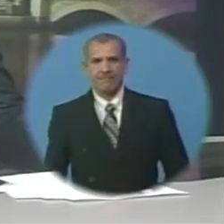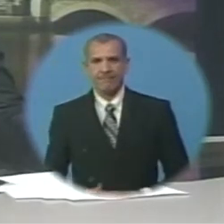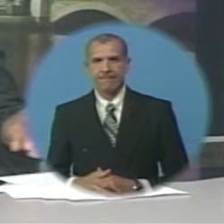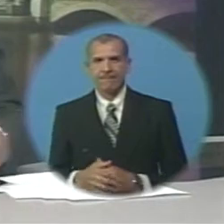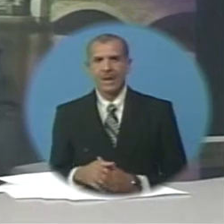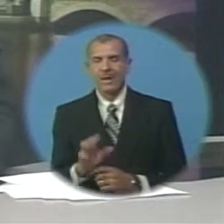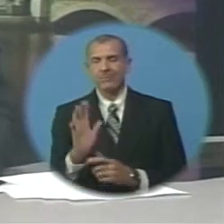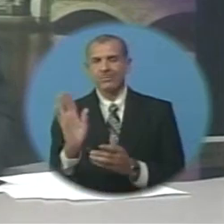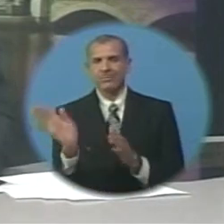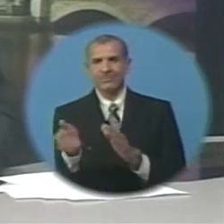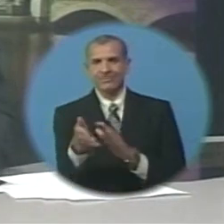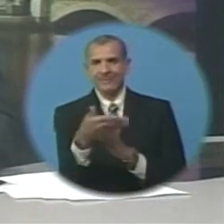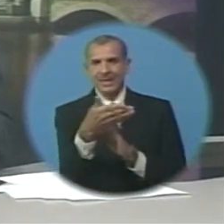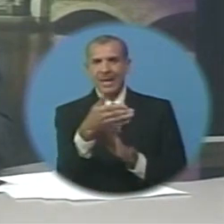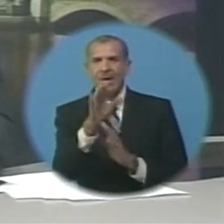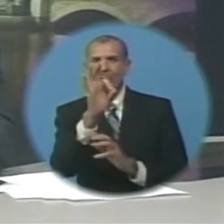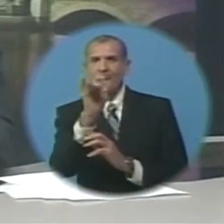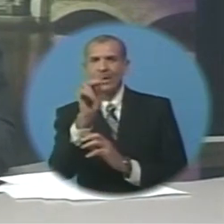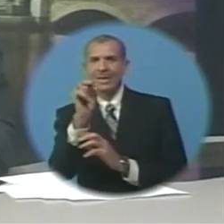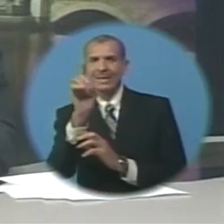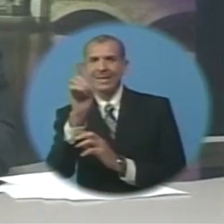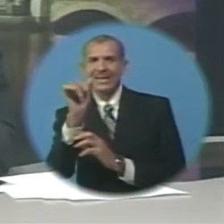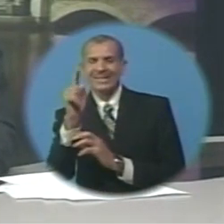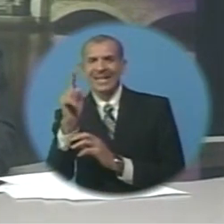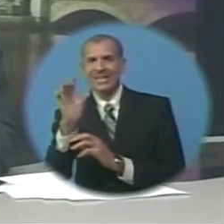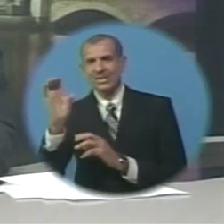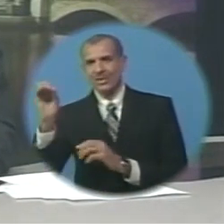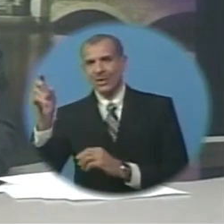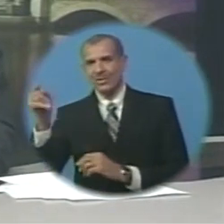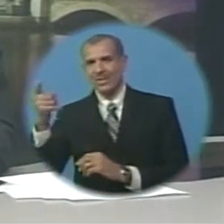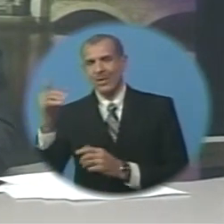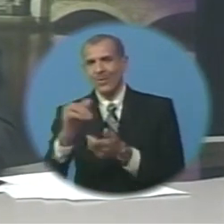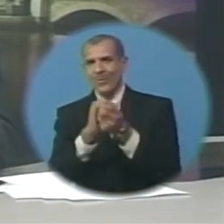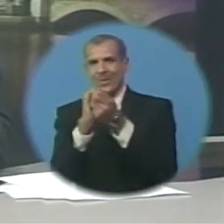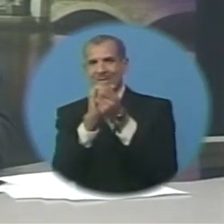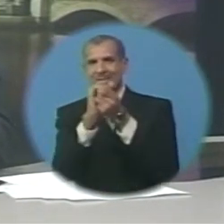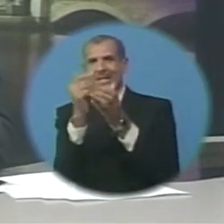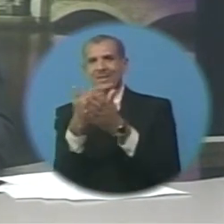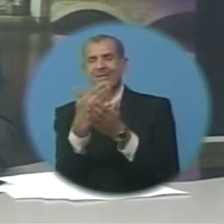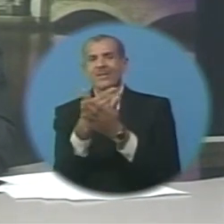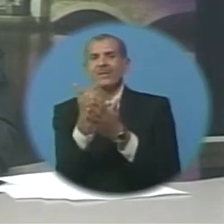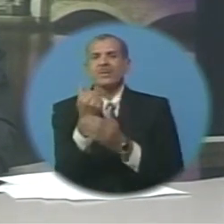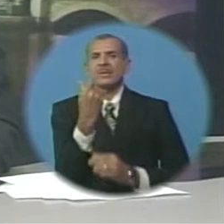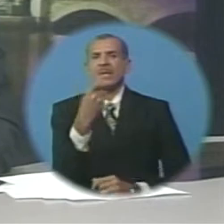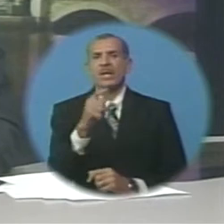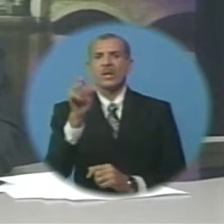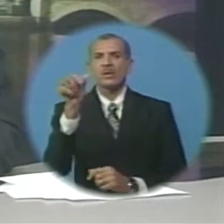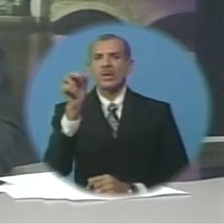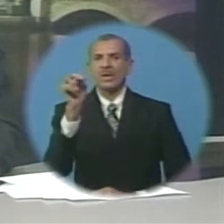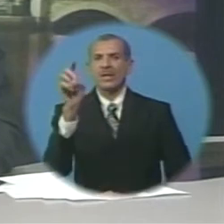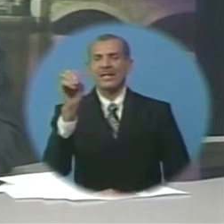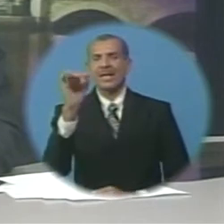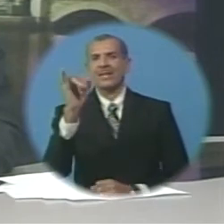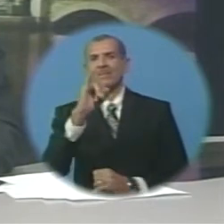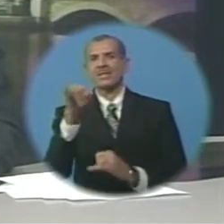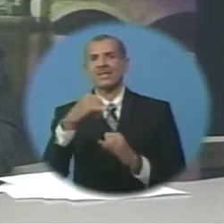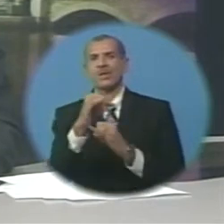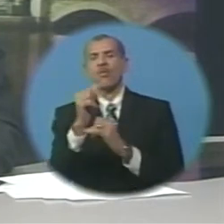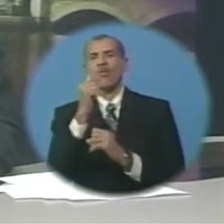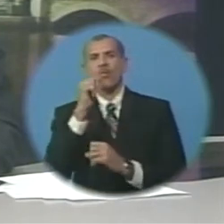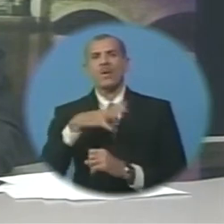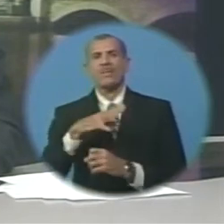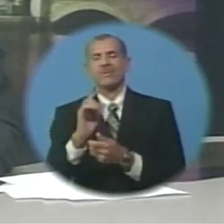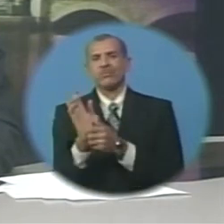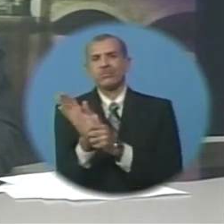Switching sports now, Flo Deacons and Chargers were winners in their latest fixtures in the Goddard Enterprises Limited Women's Division